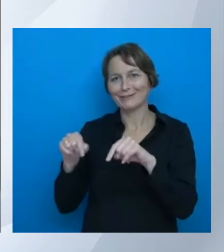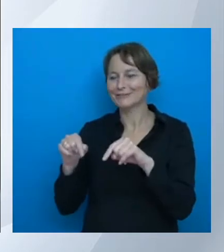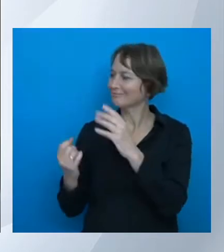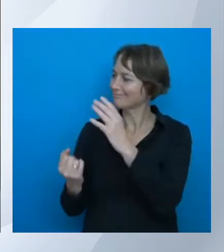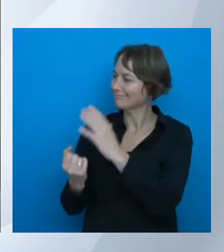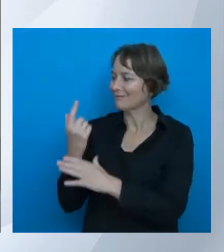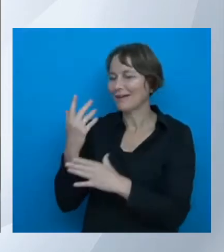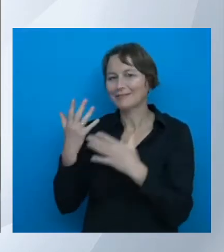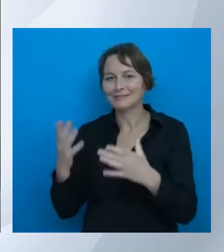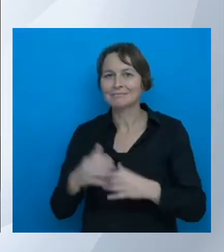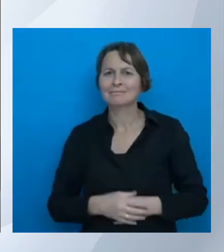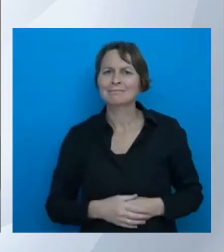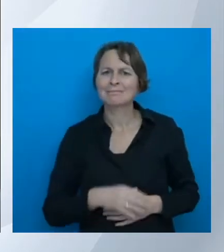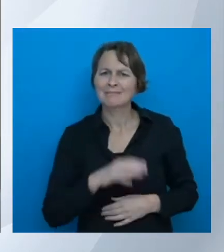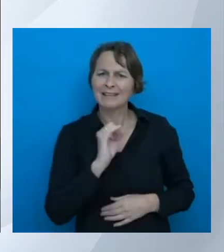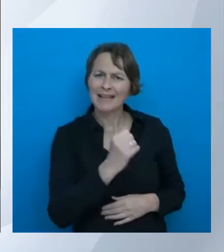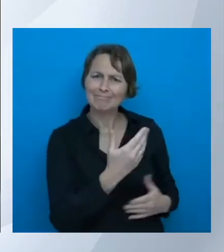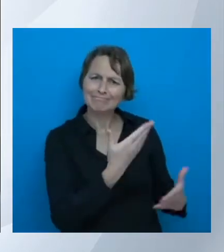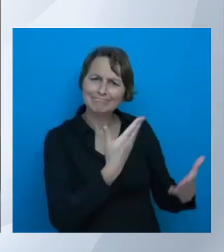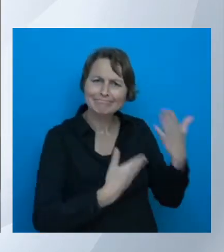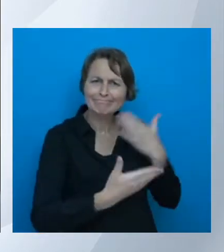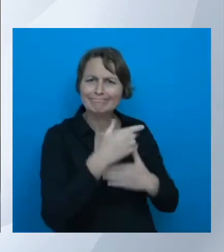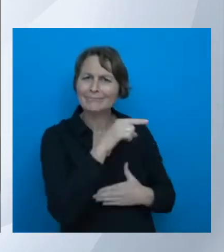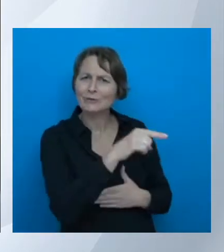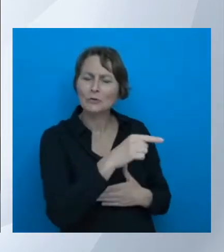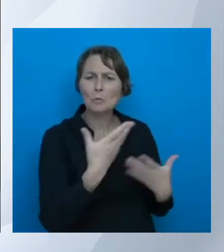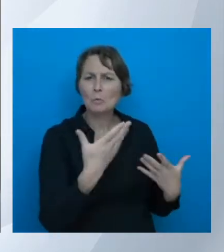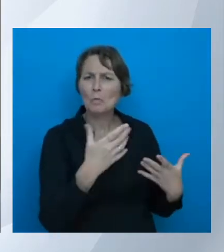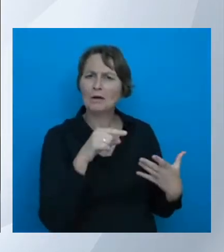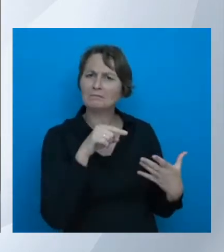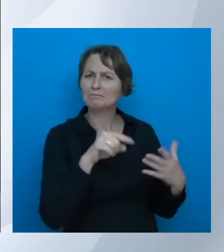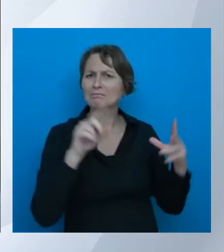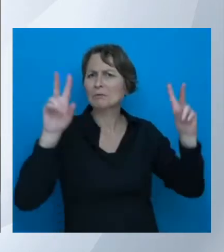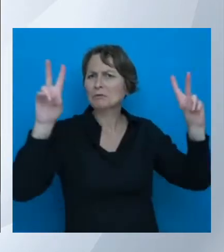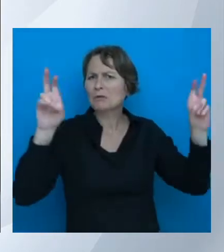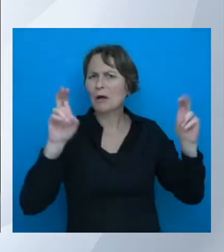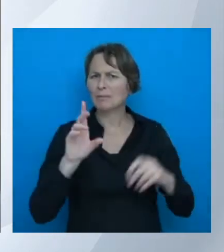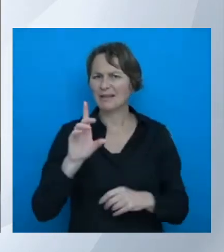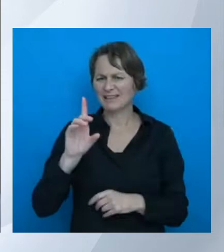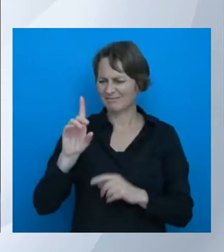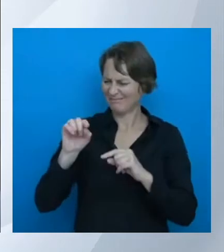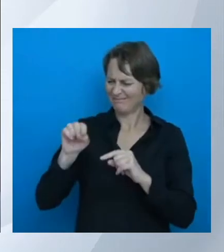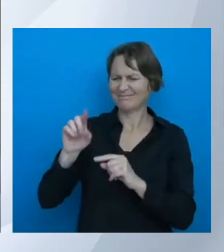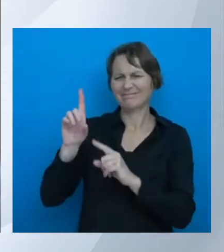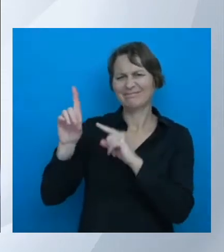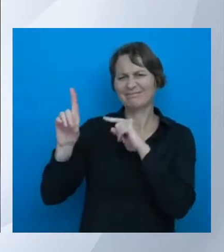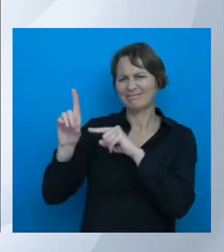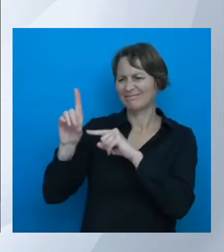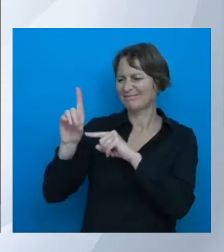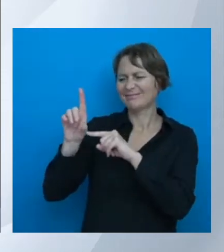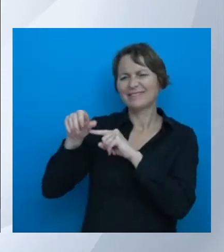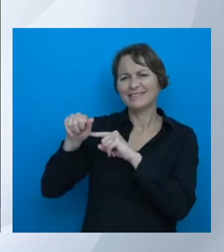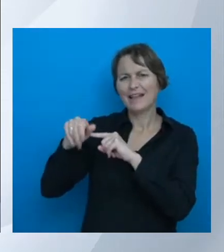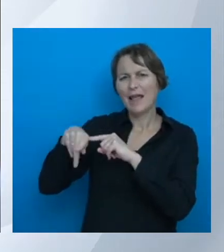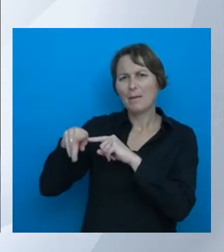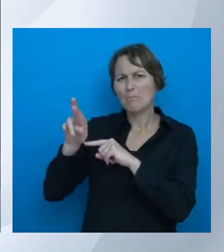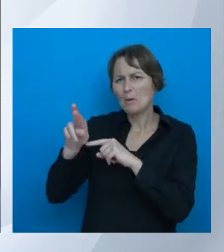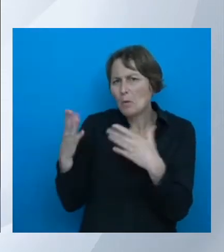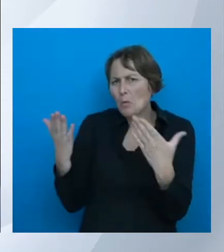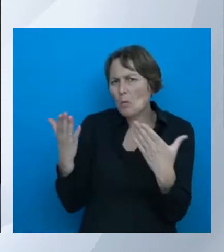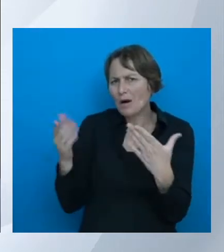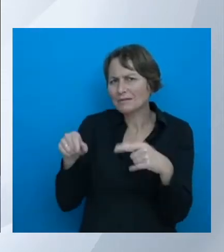I think people might have heard of Dapr, but are not very clear what it might be. Mhm. Sure. So